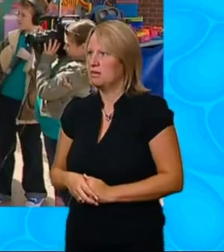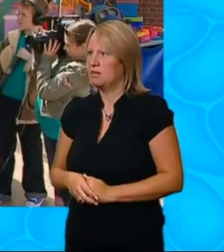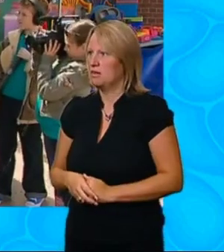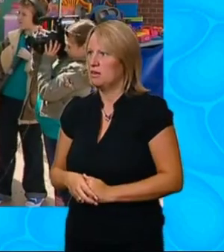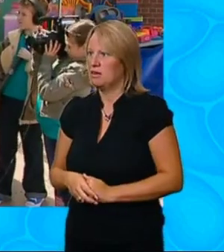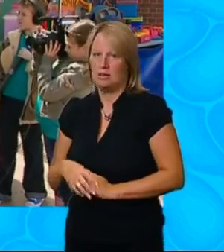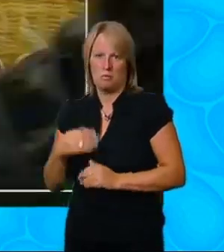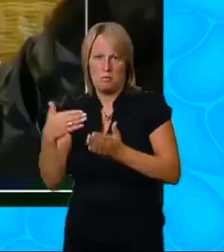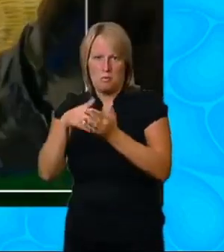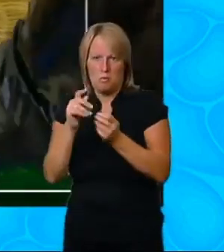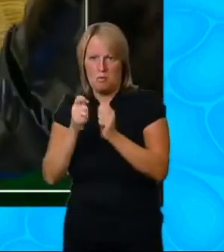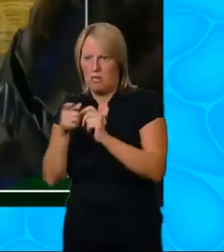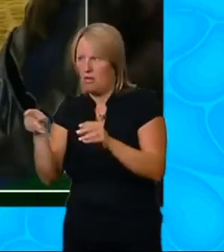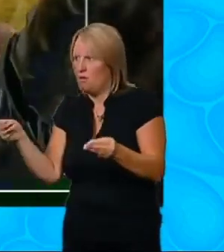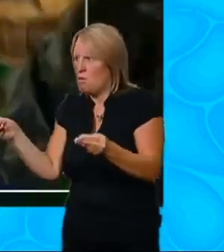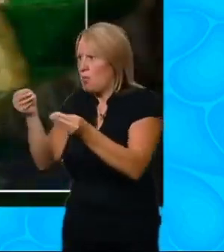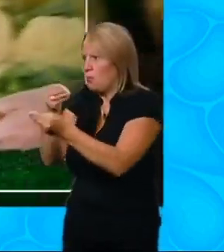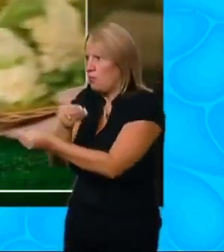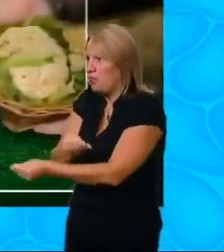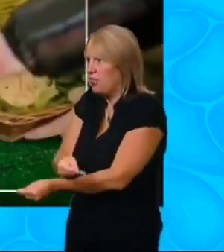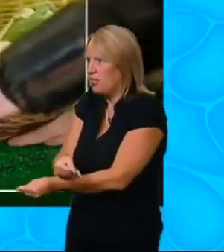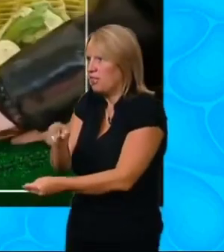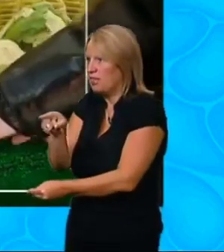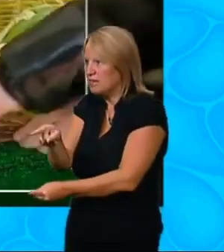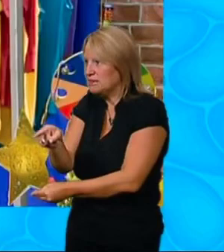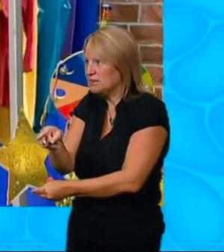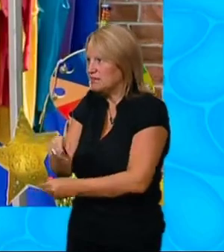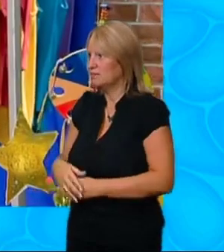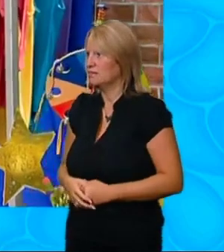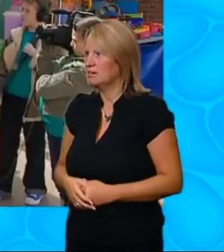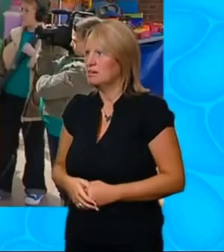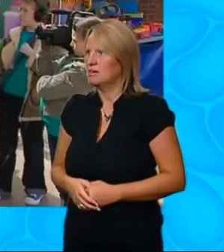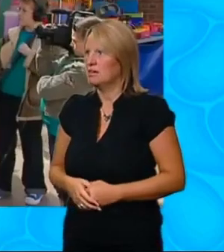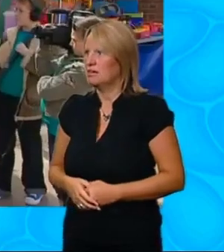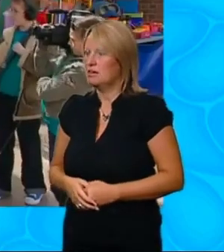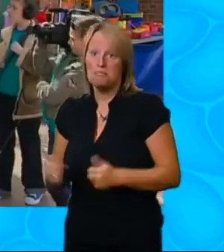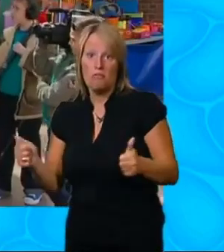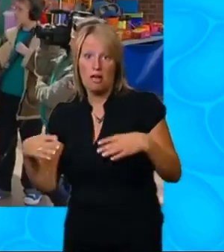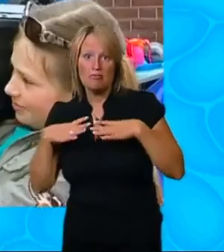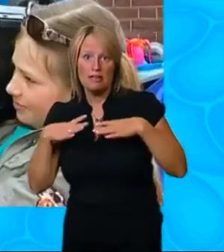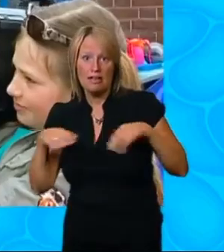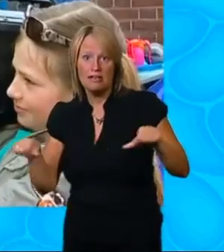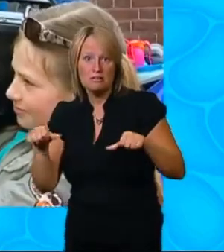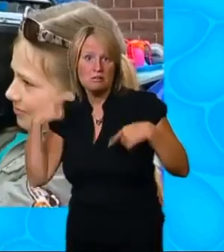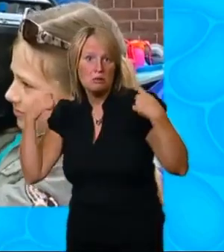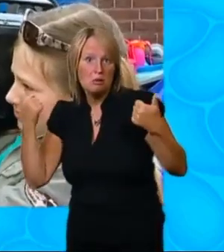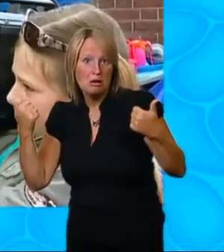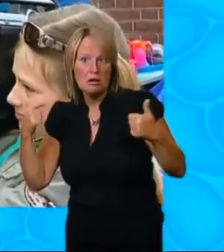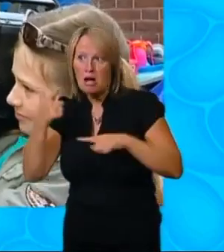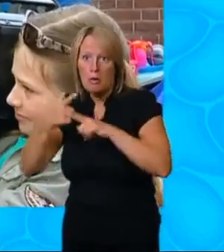now, I'll just swap these with these. Lovely. Okay for sound. Camera still